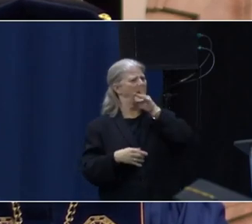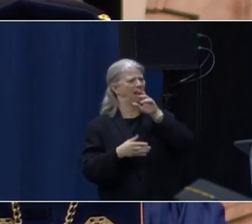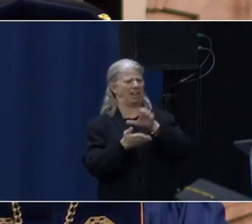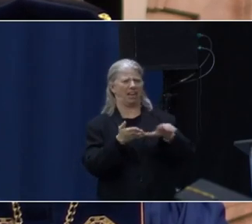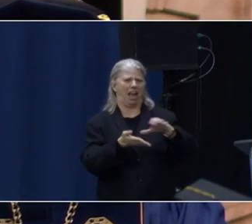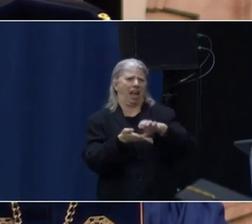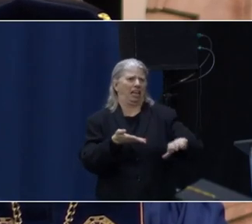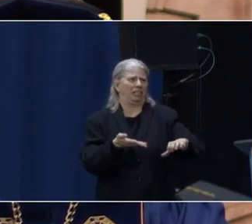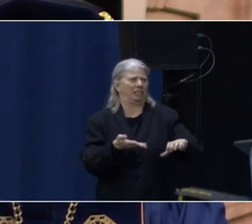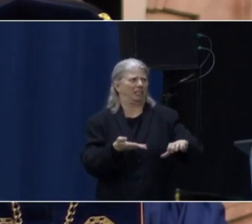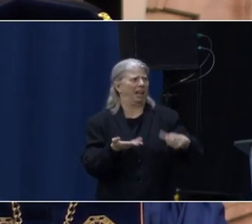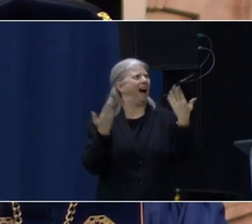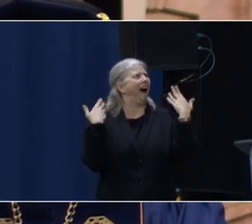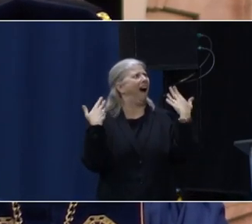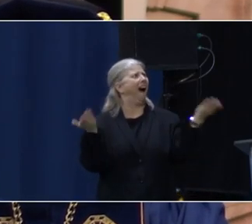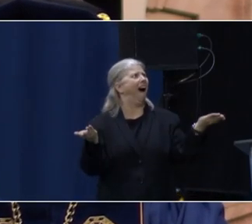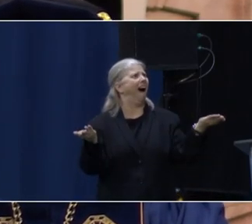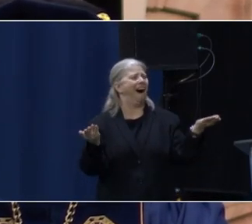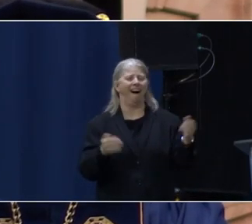knew?